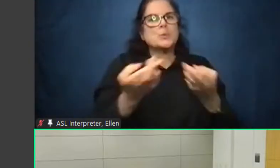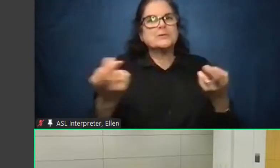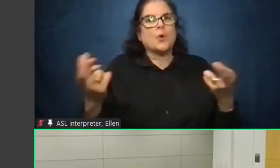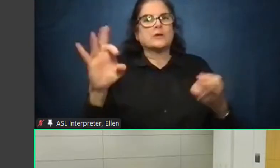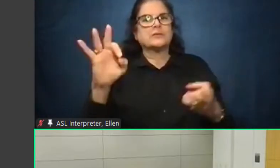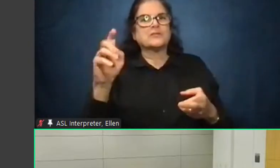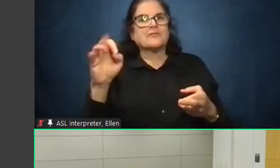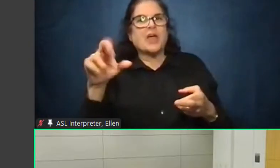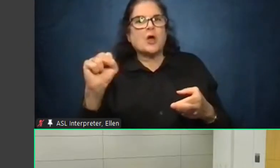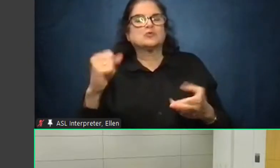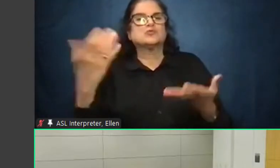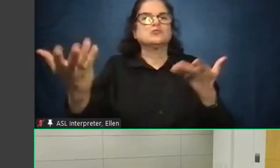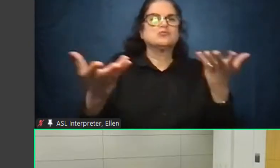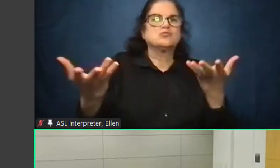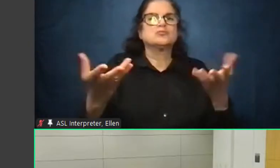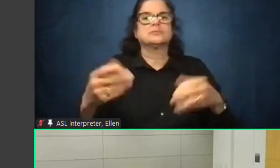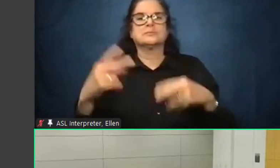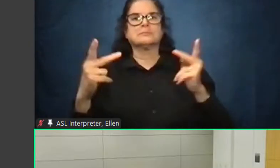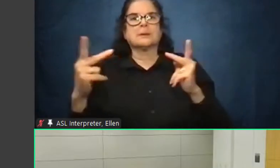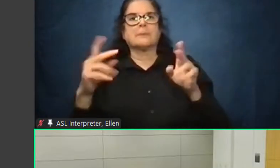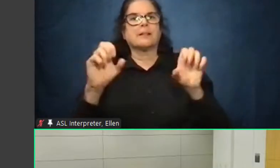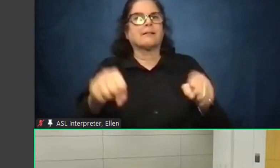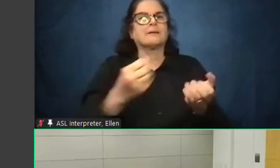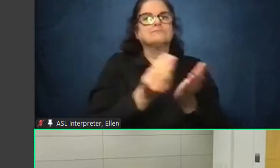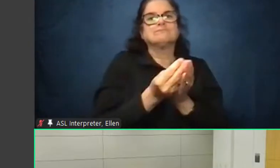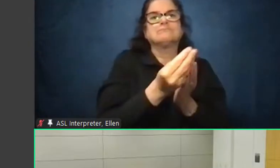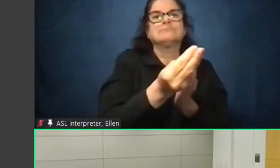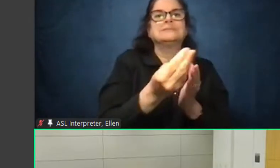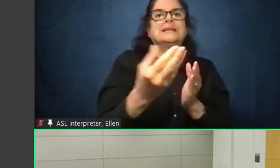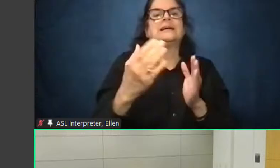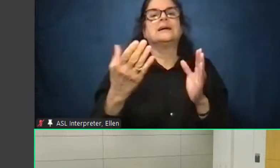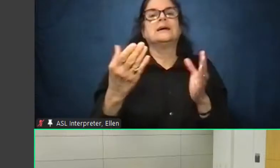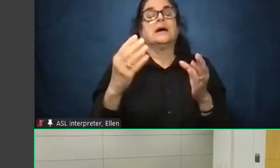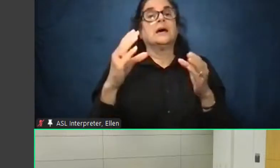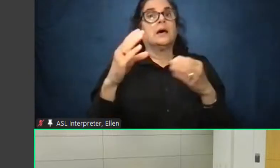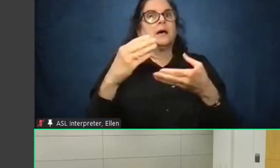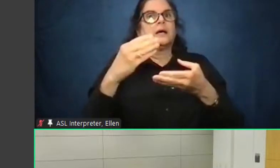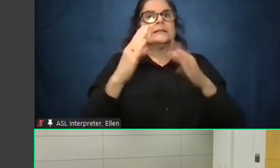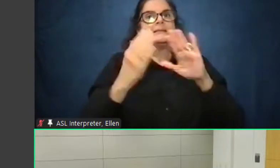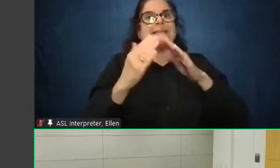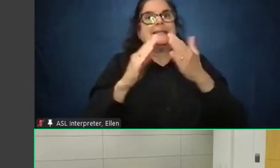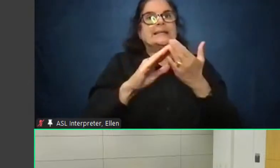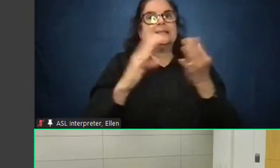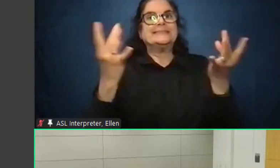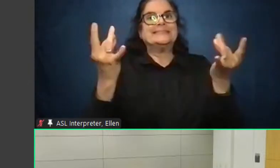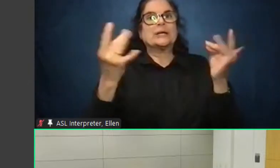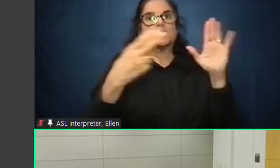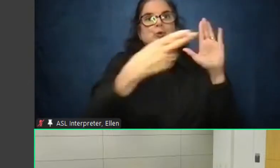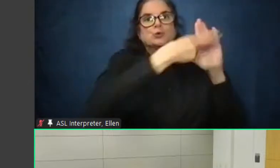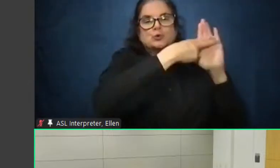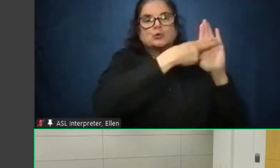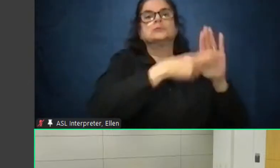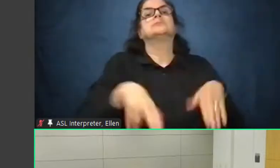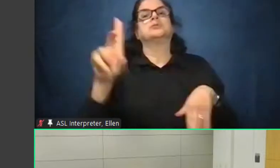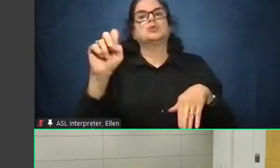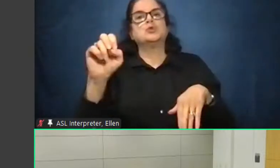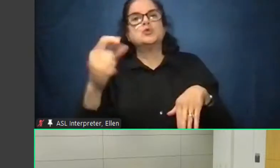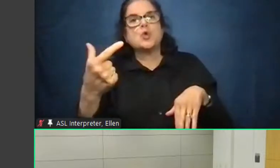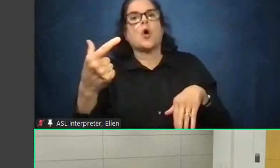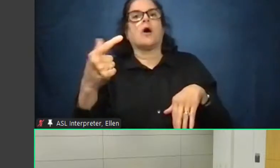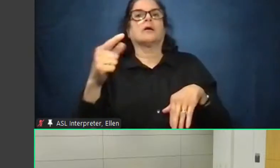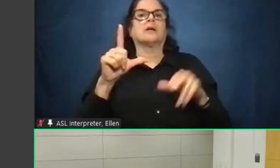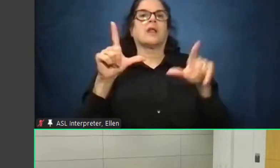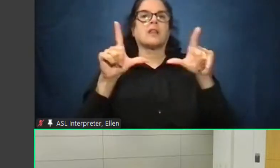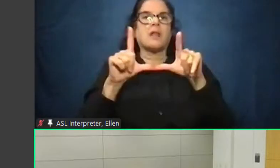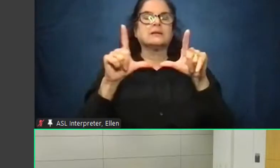access to services such as purchase of city stickers, residential parking permits, dog license, and city key